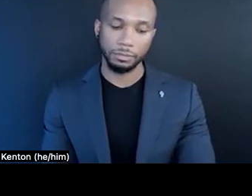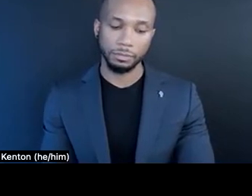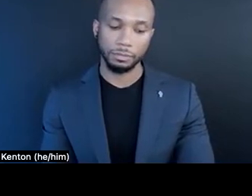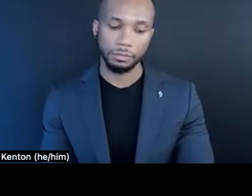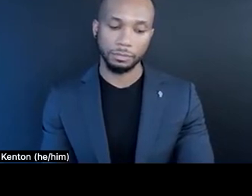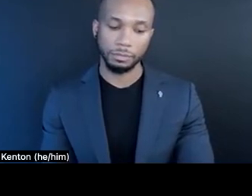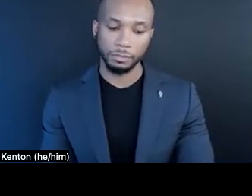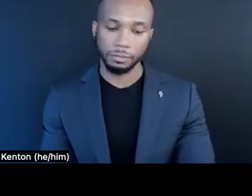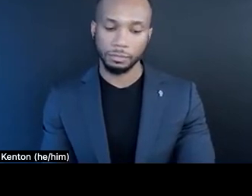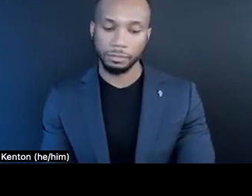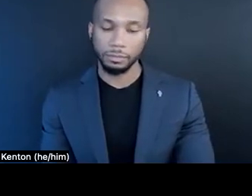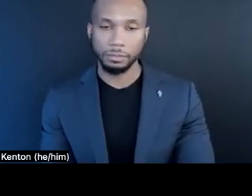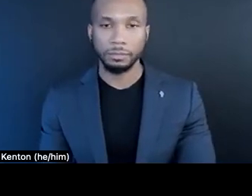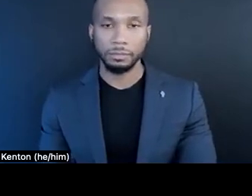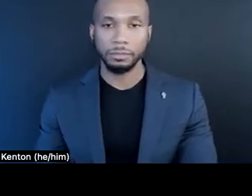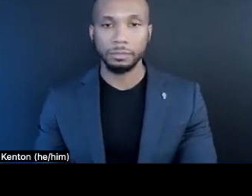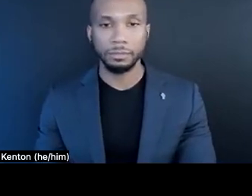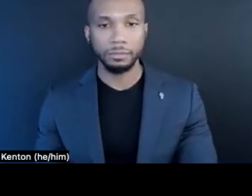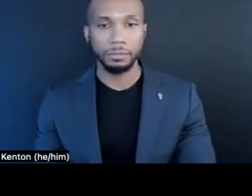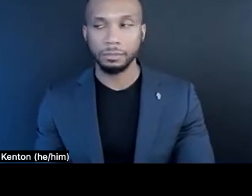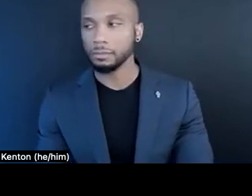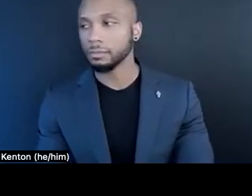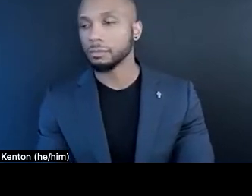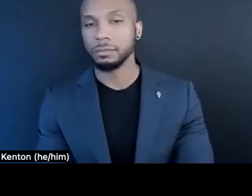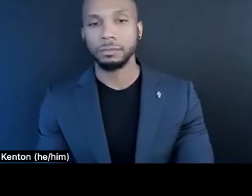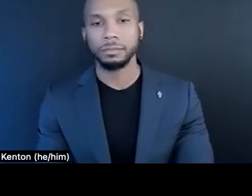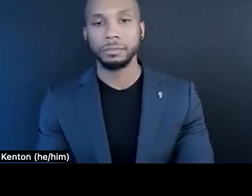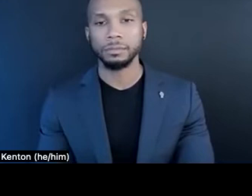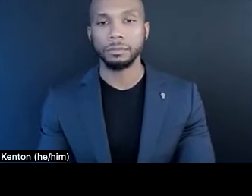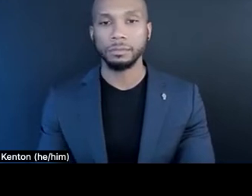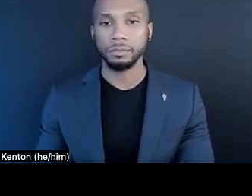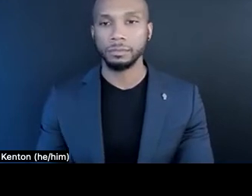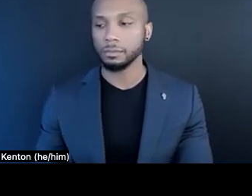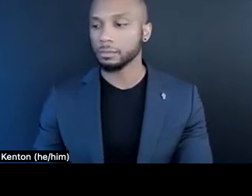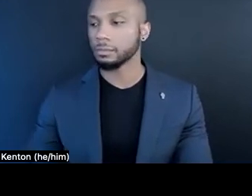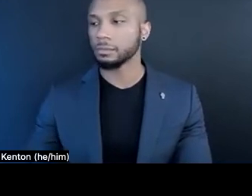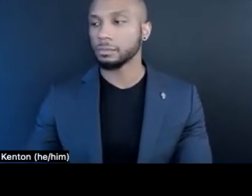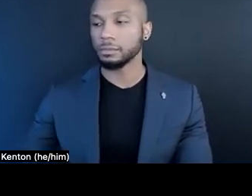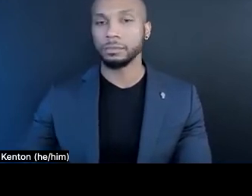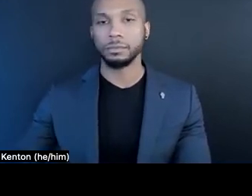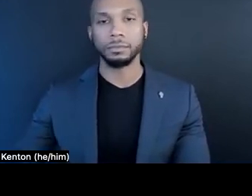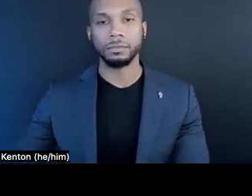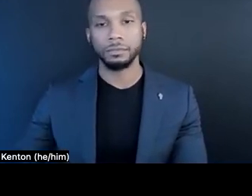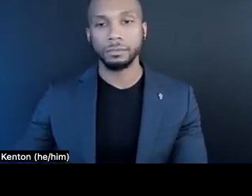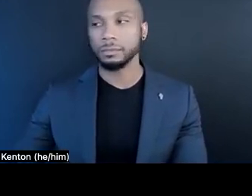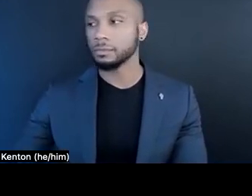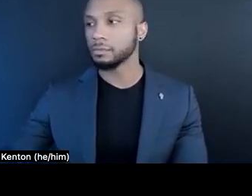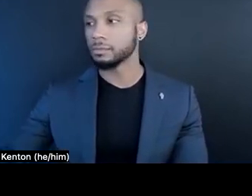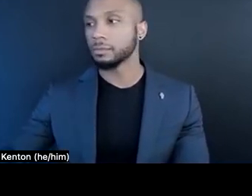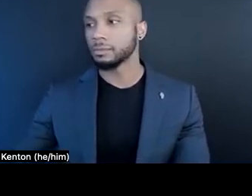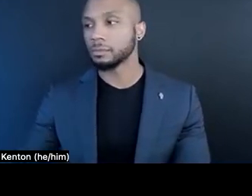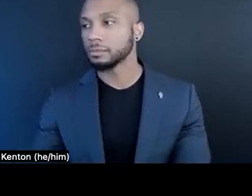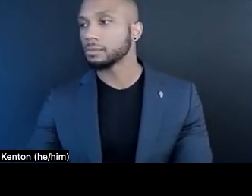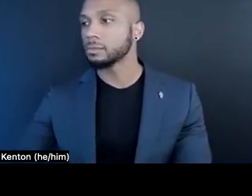We are here today under that umbrella of the great ancestral energy to be able to see each